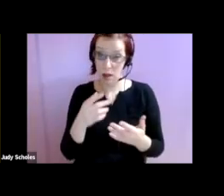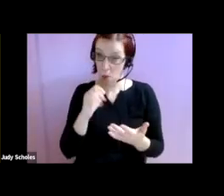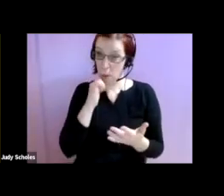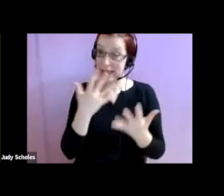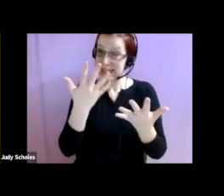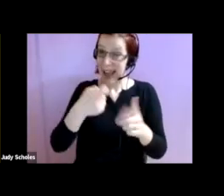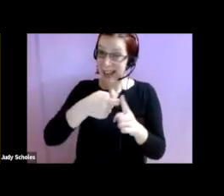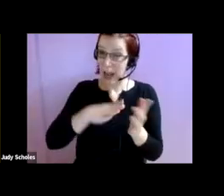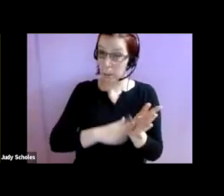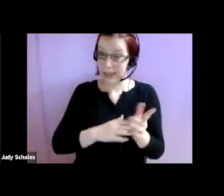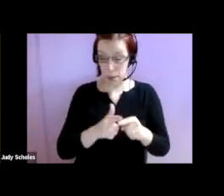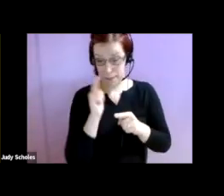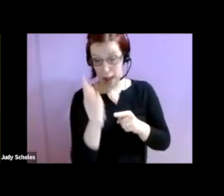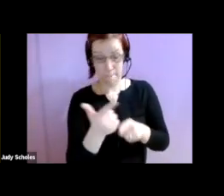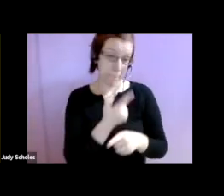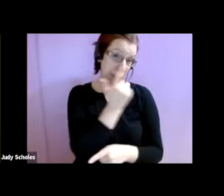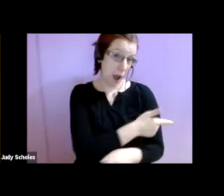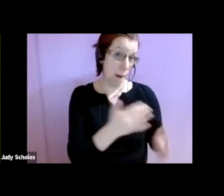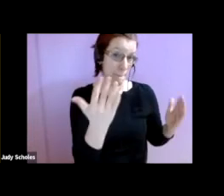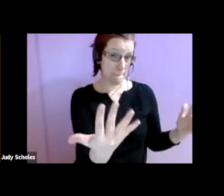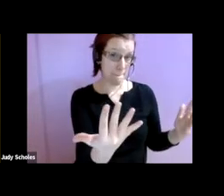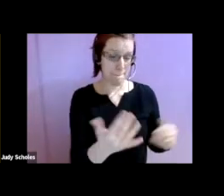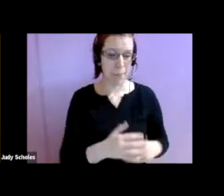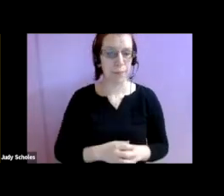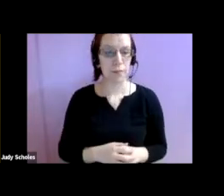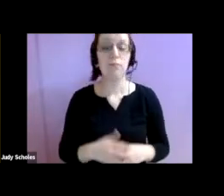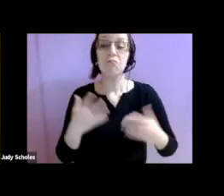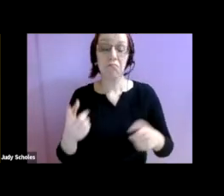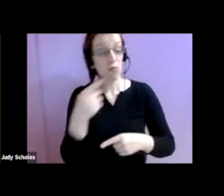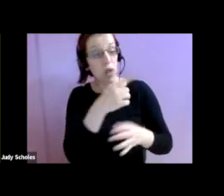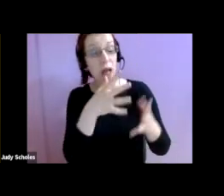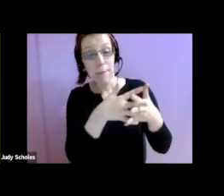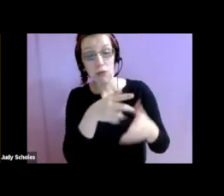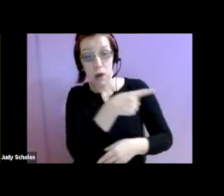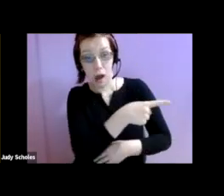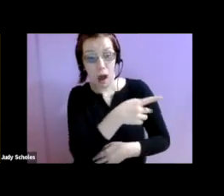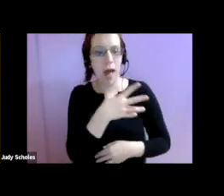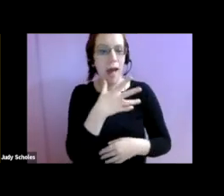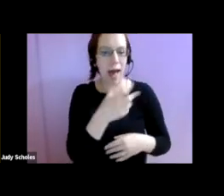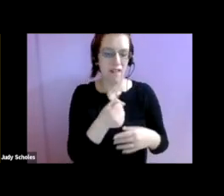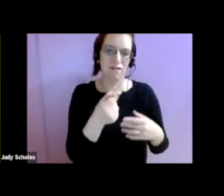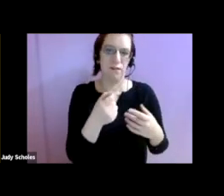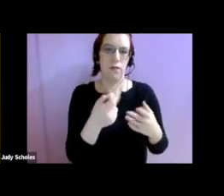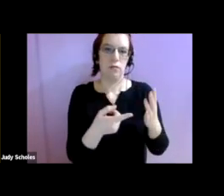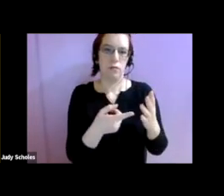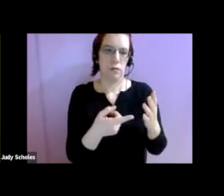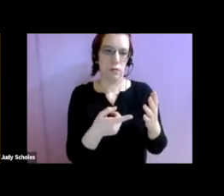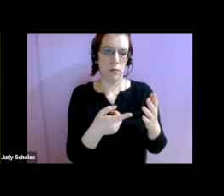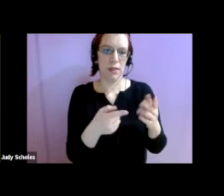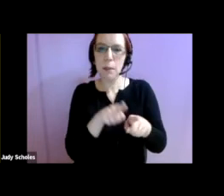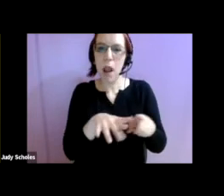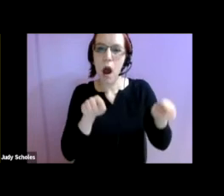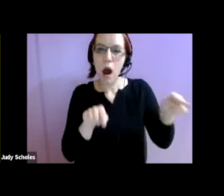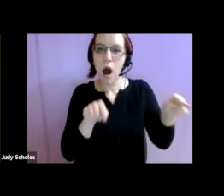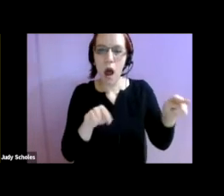there. And in the US, there's a parallel study for a detector called Cosmic Explorer, this time 40-kilometer